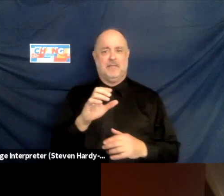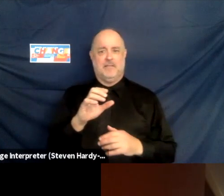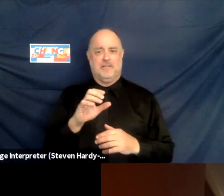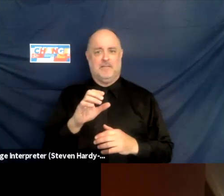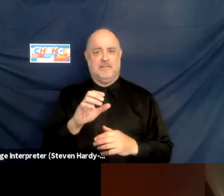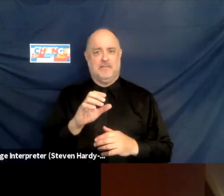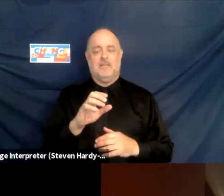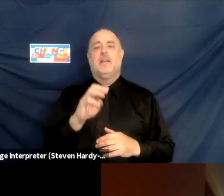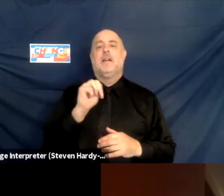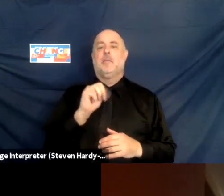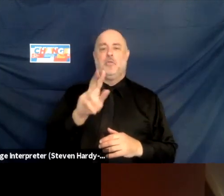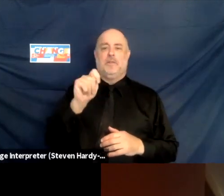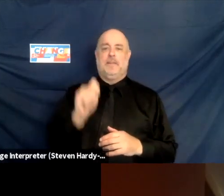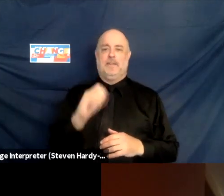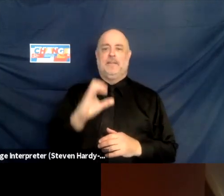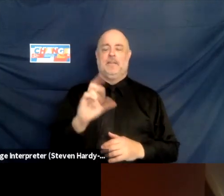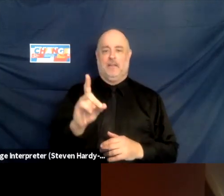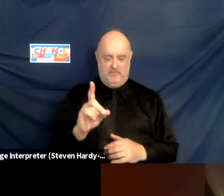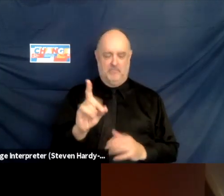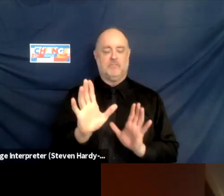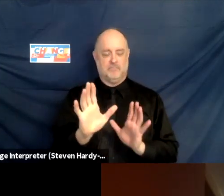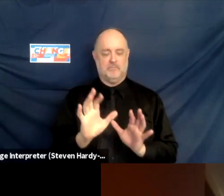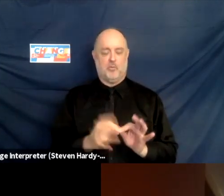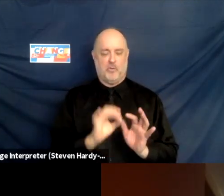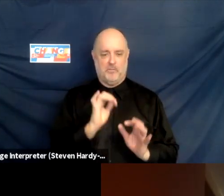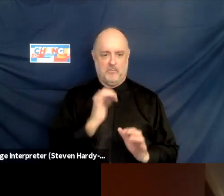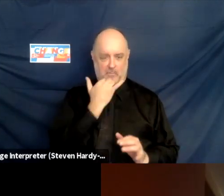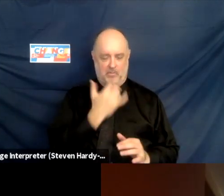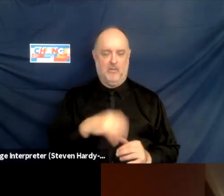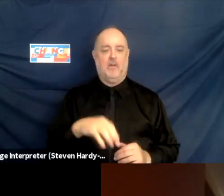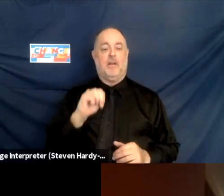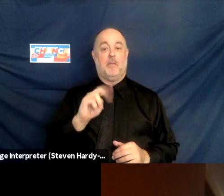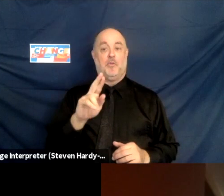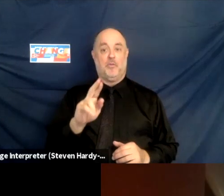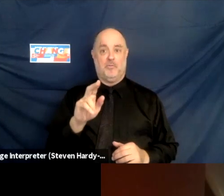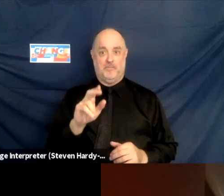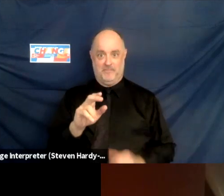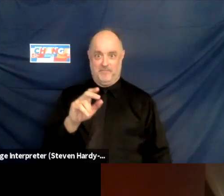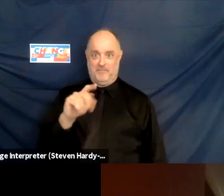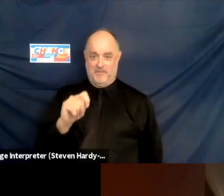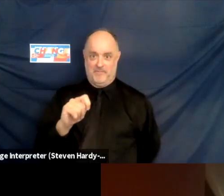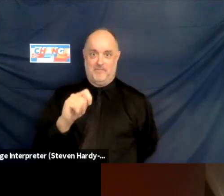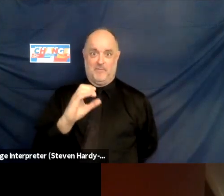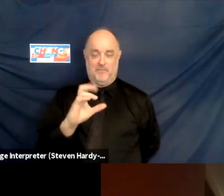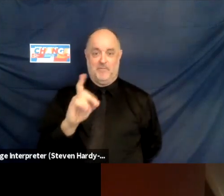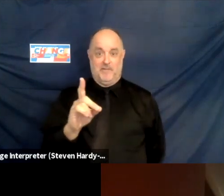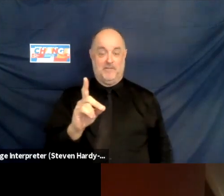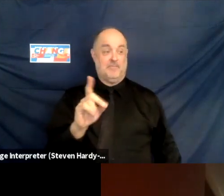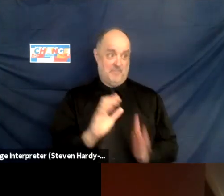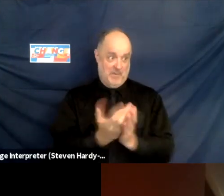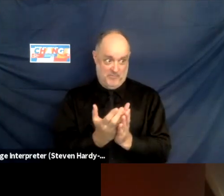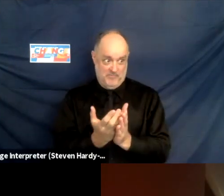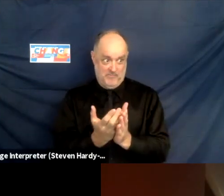yeah, appreciate that. I think I'm not sure if we have it up on the blog now, but I do know